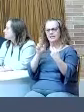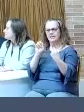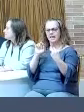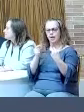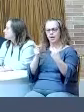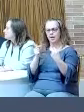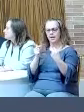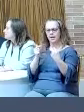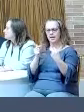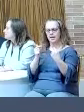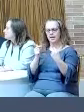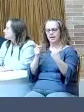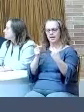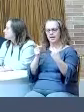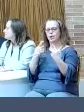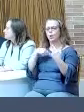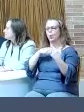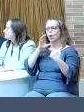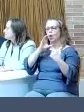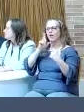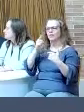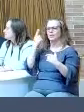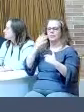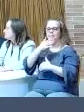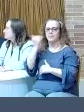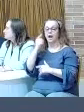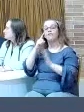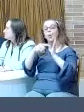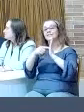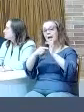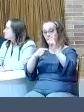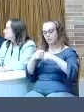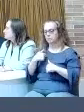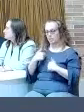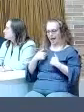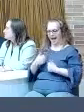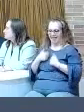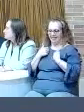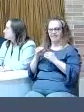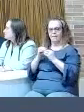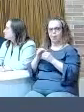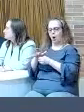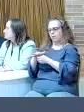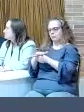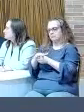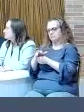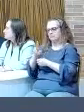our client I'll give you an example I'm from a more rural part of the state so when